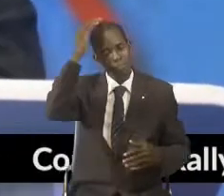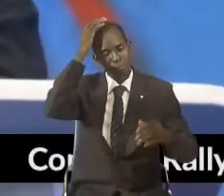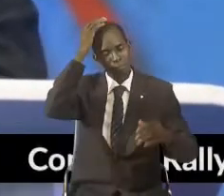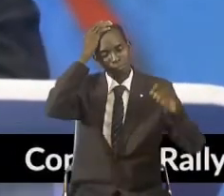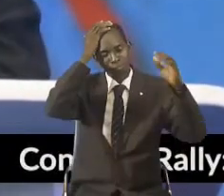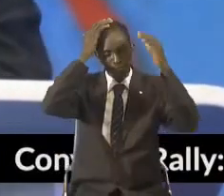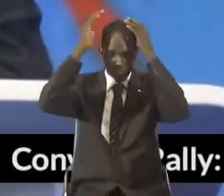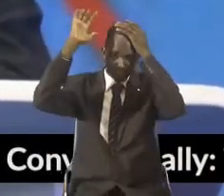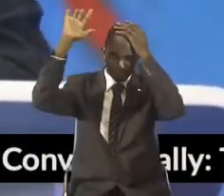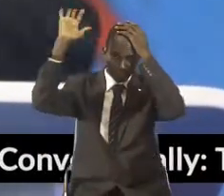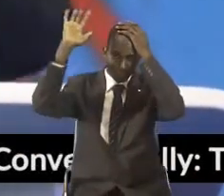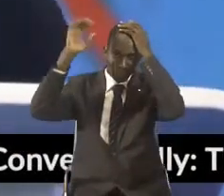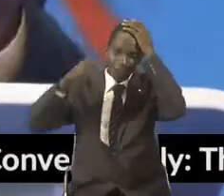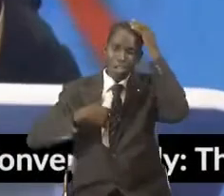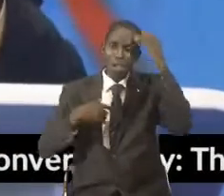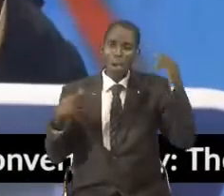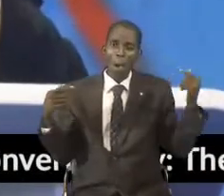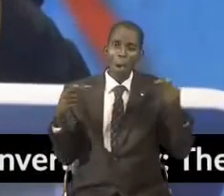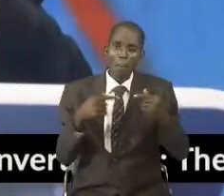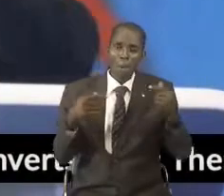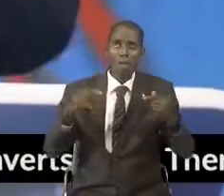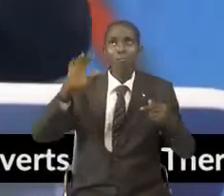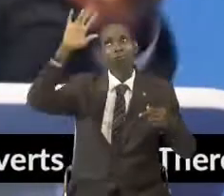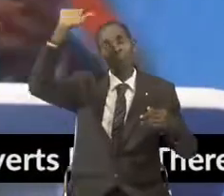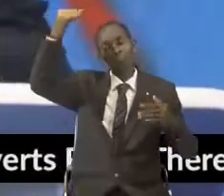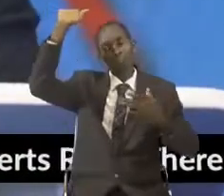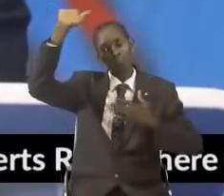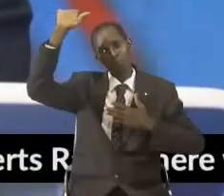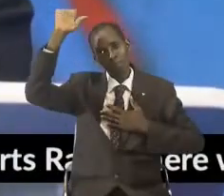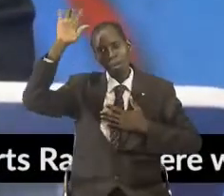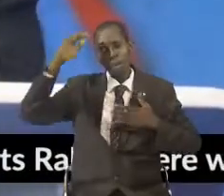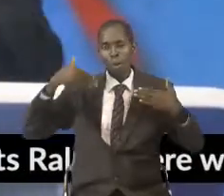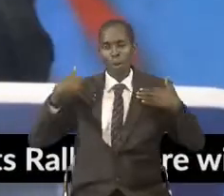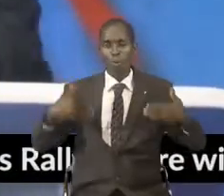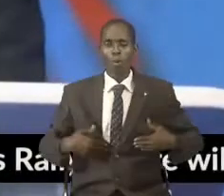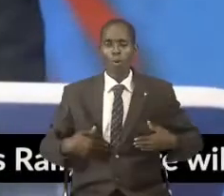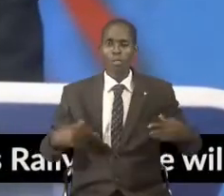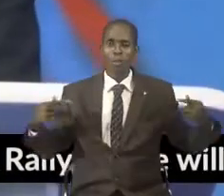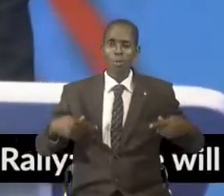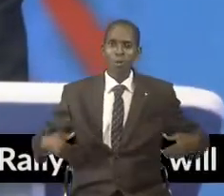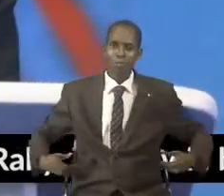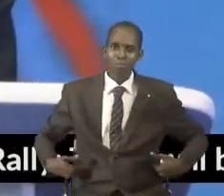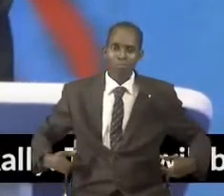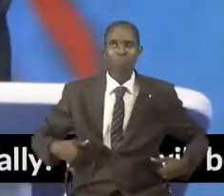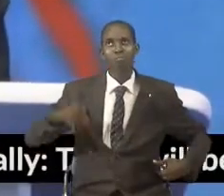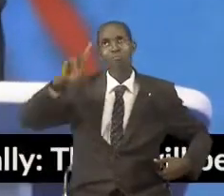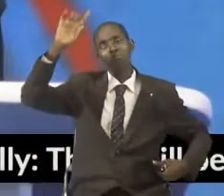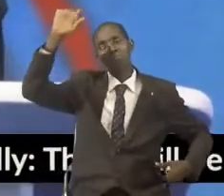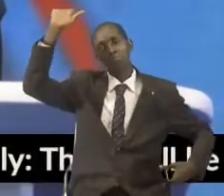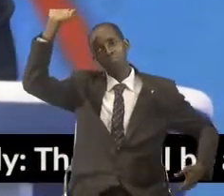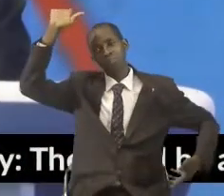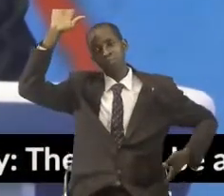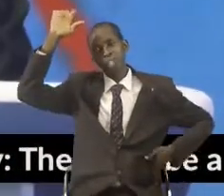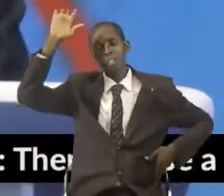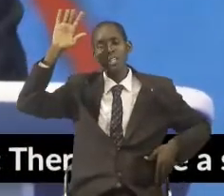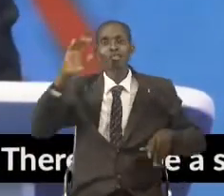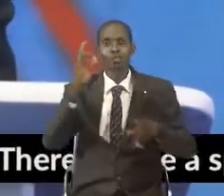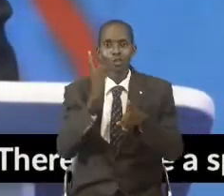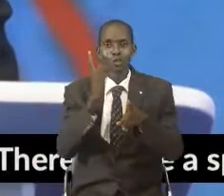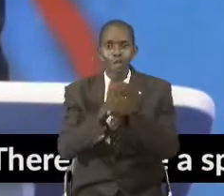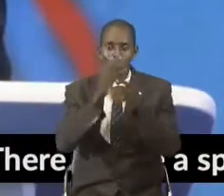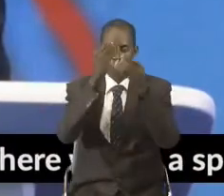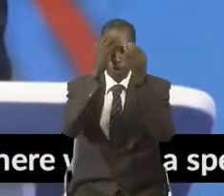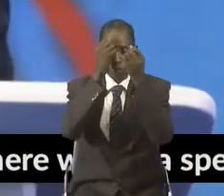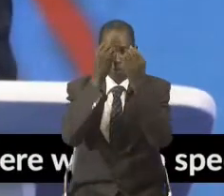this country, other countries, every country, or you are by yourself, just do as you